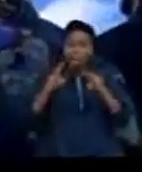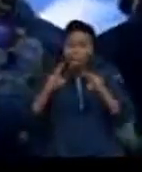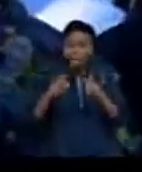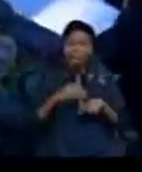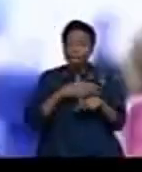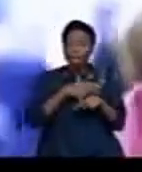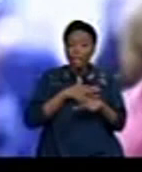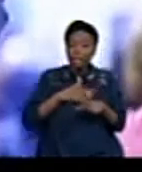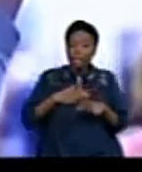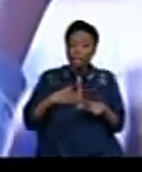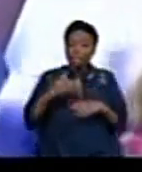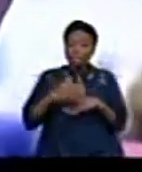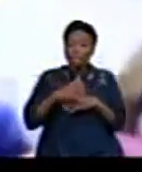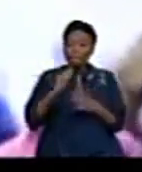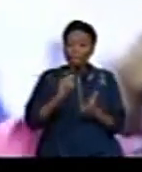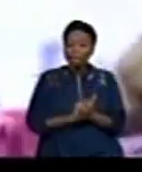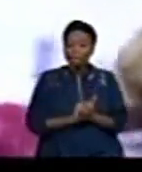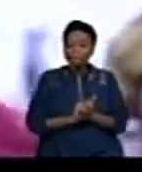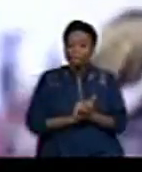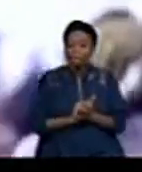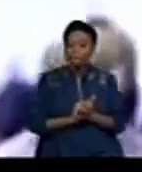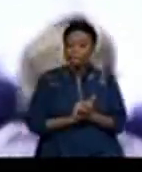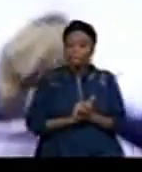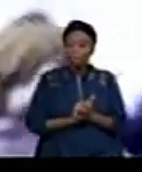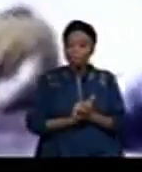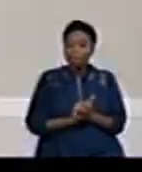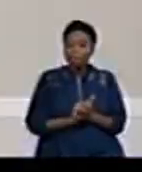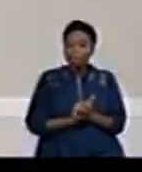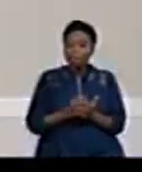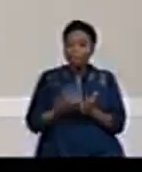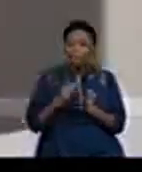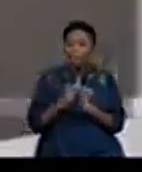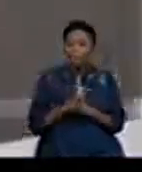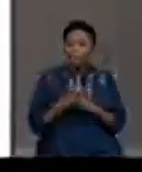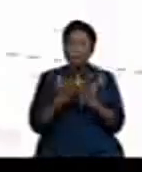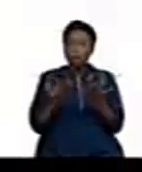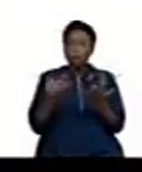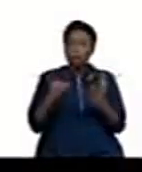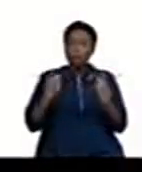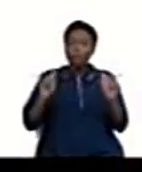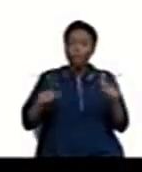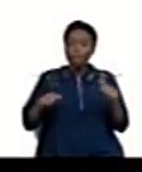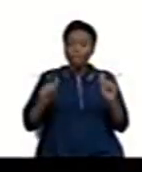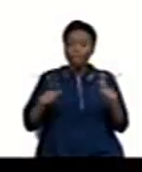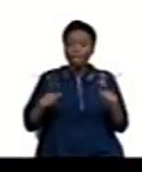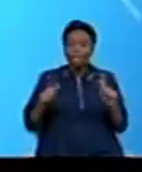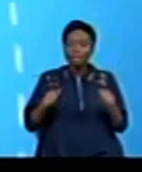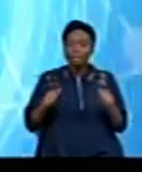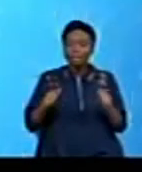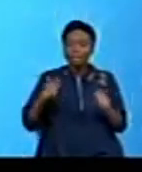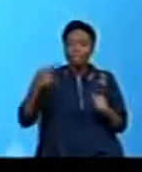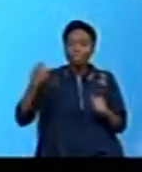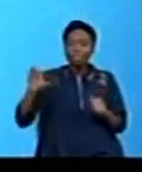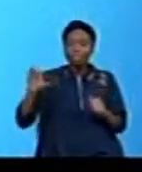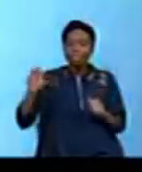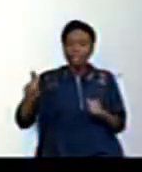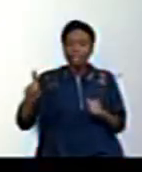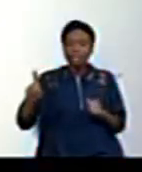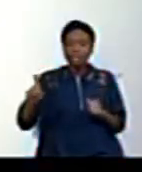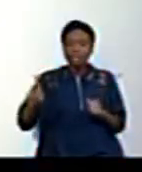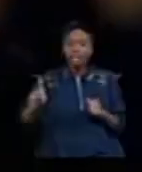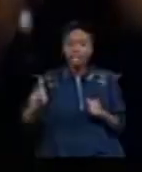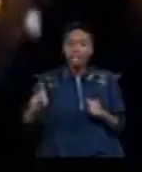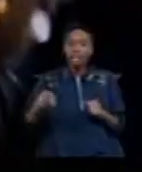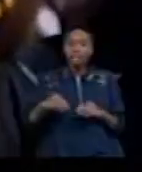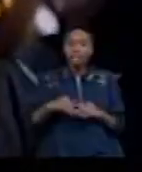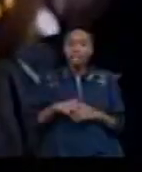quarter beckons. The seventh month opens the dawn of possibilities. GCK is your